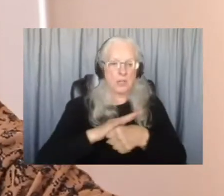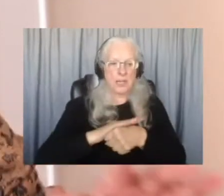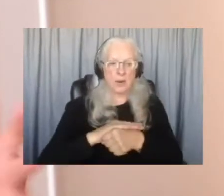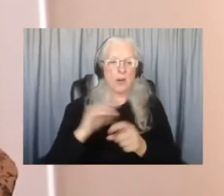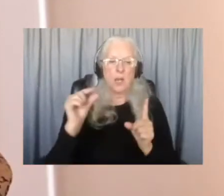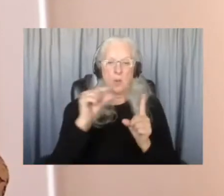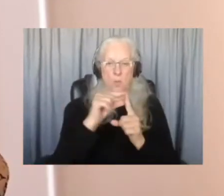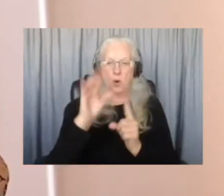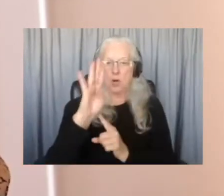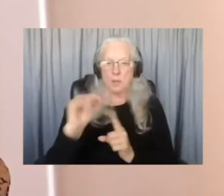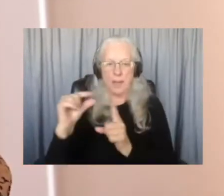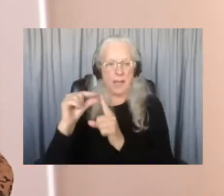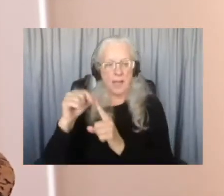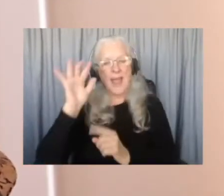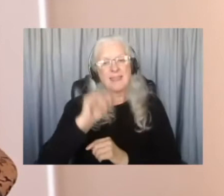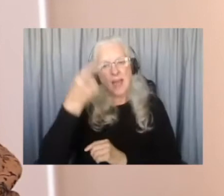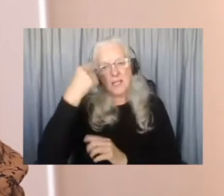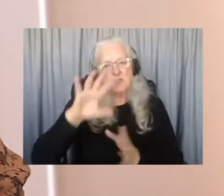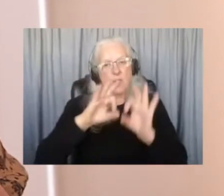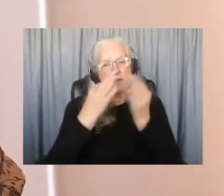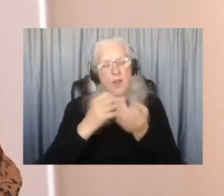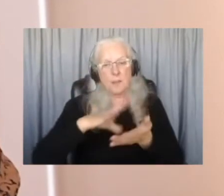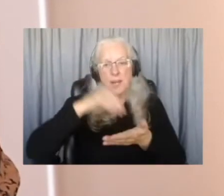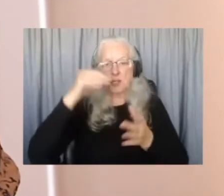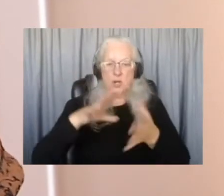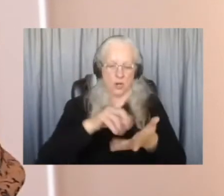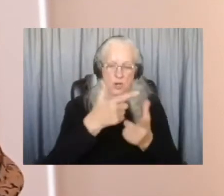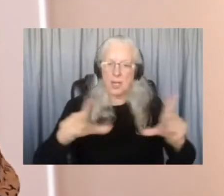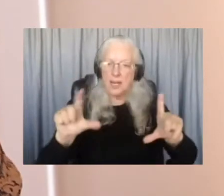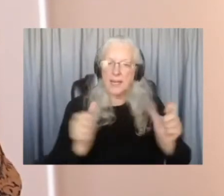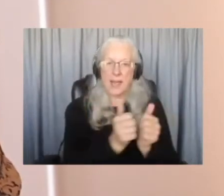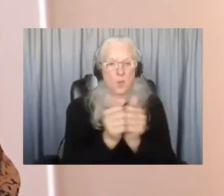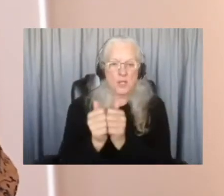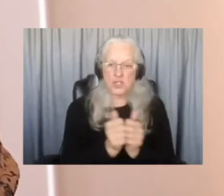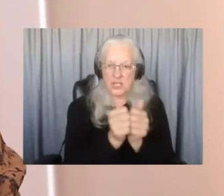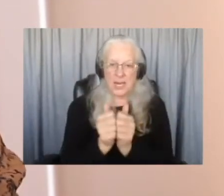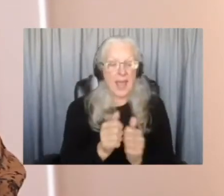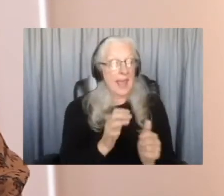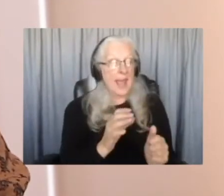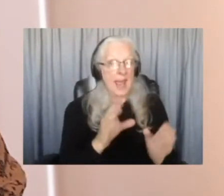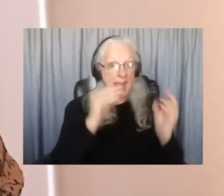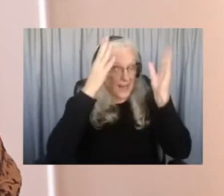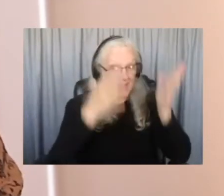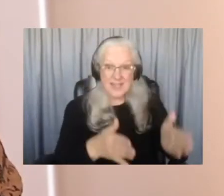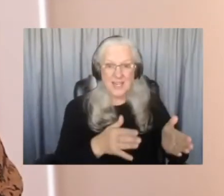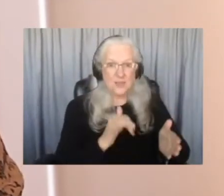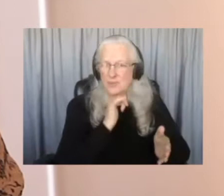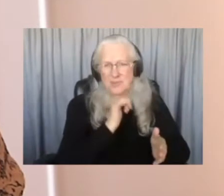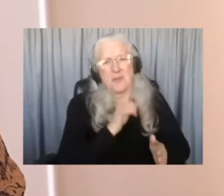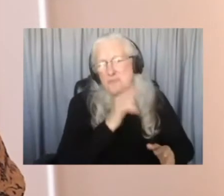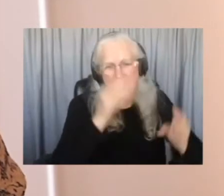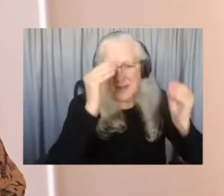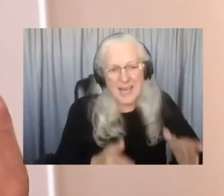to learn language together, where the teacher is not a teacher, but just somebody, your